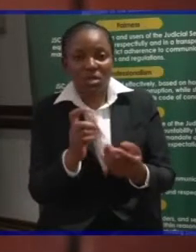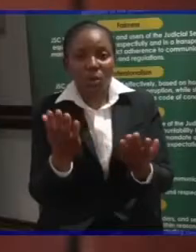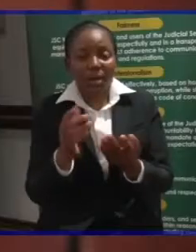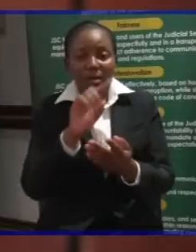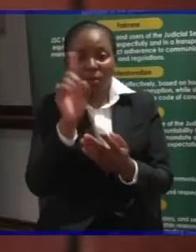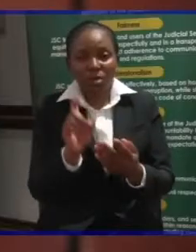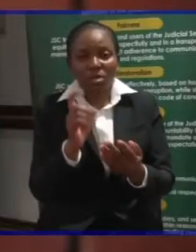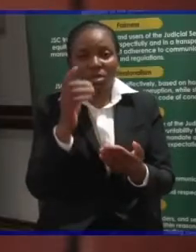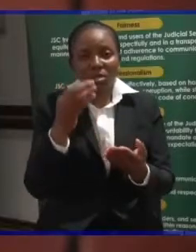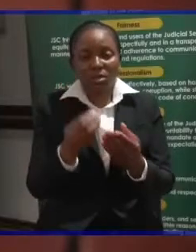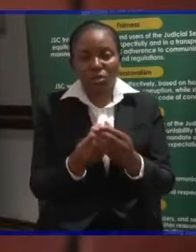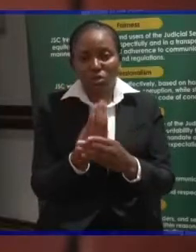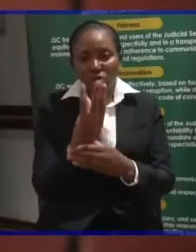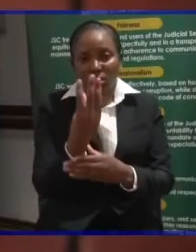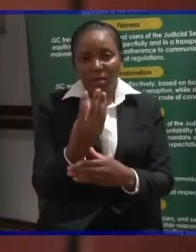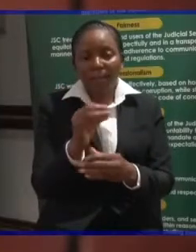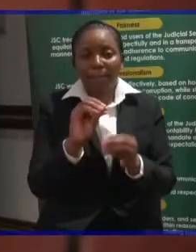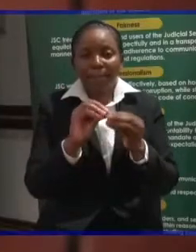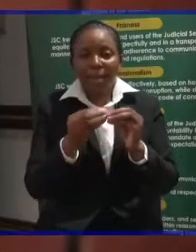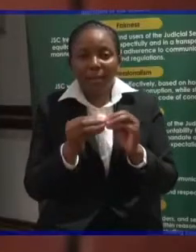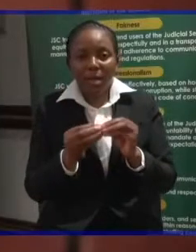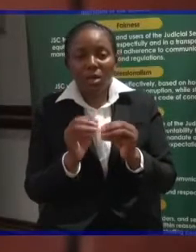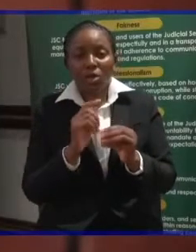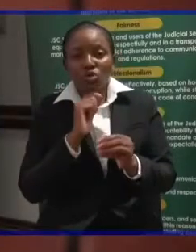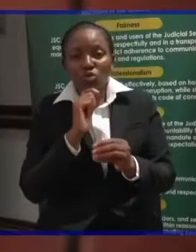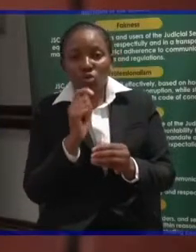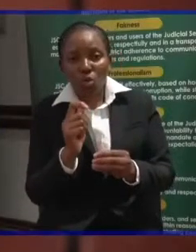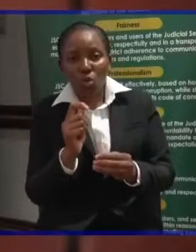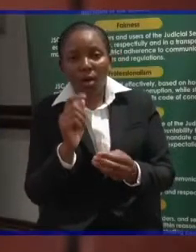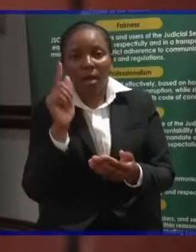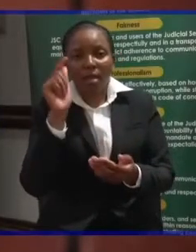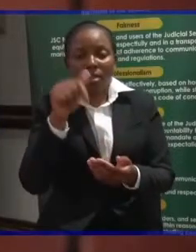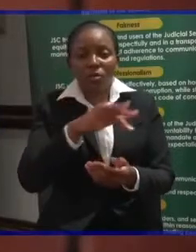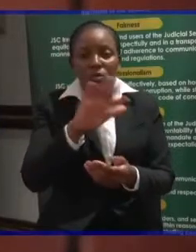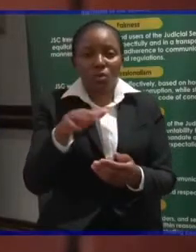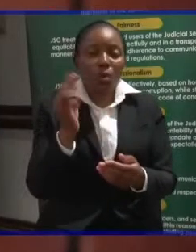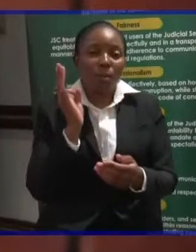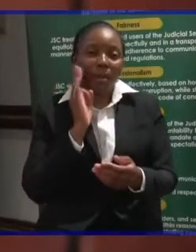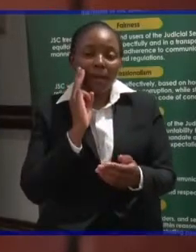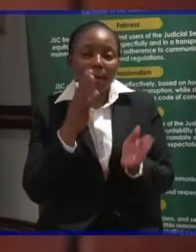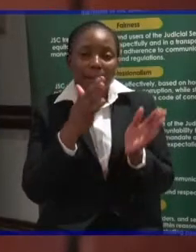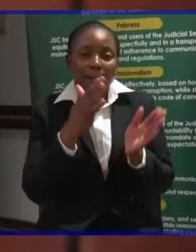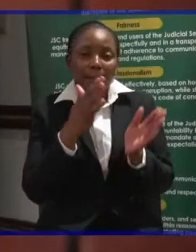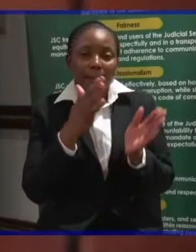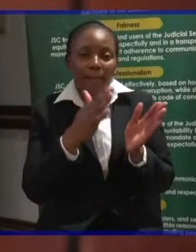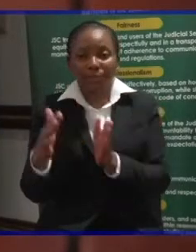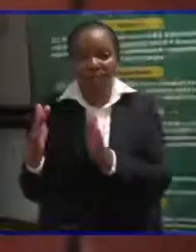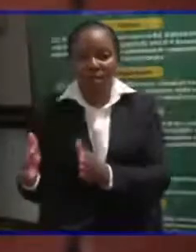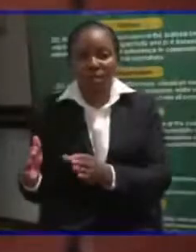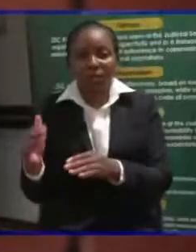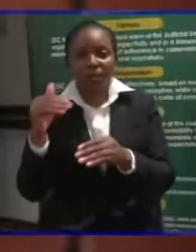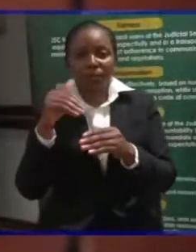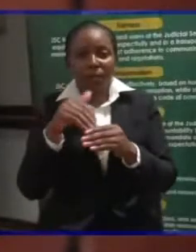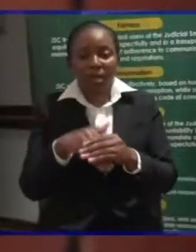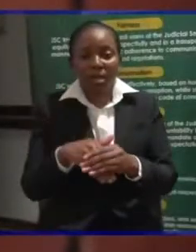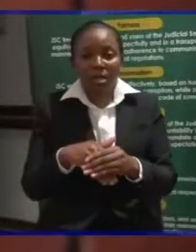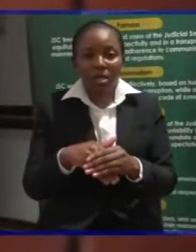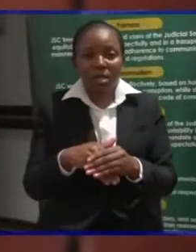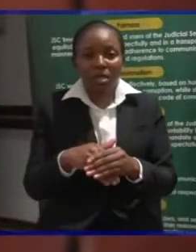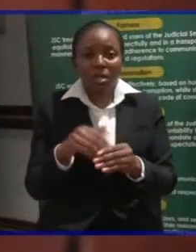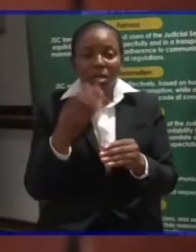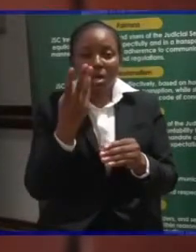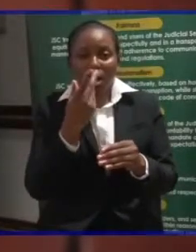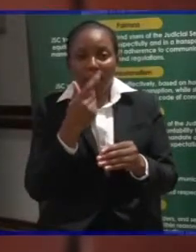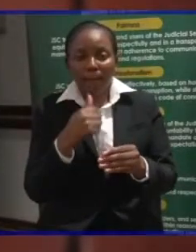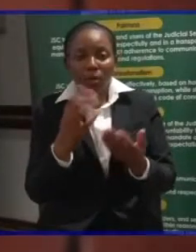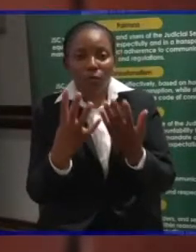and also make sure that all the records are prepared in the required number of